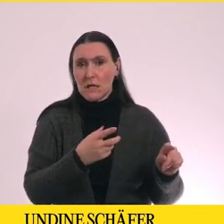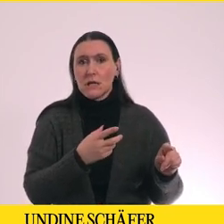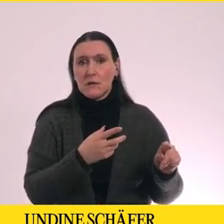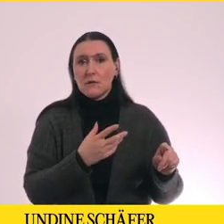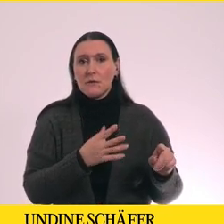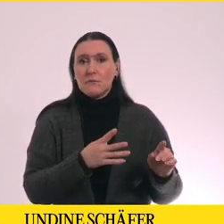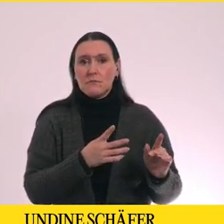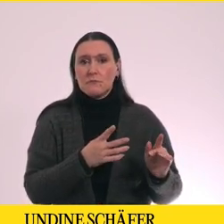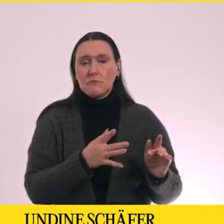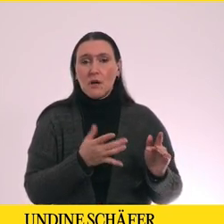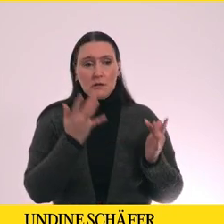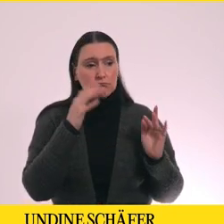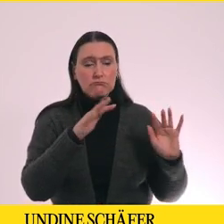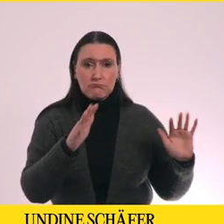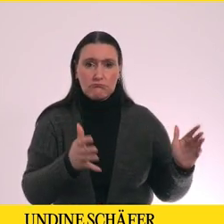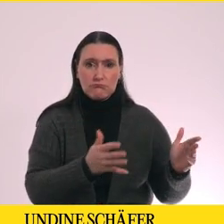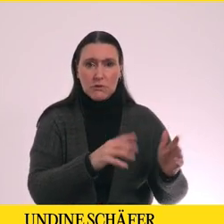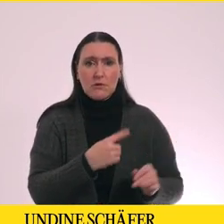themselves.